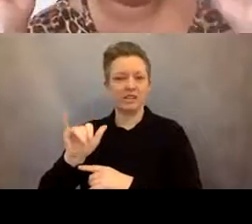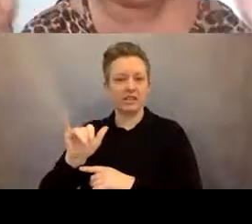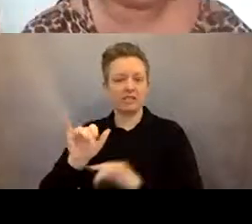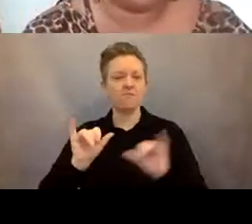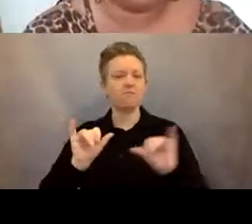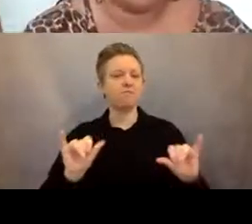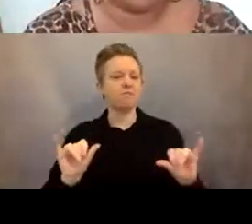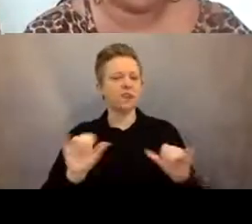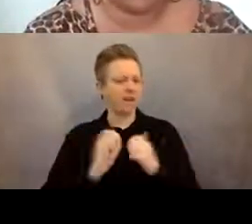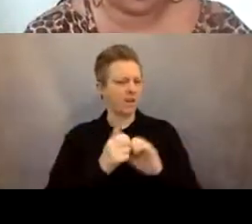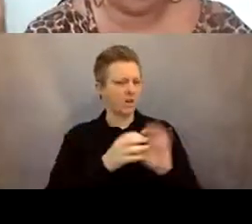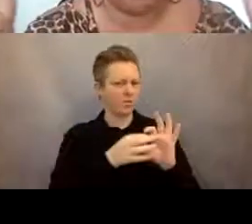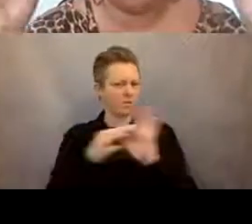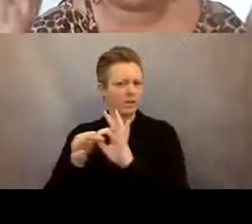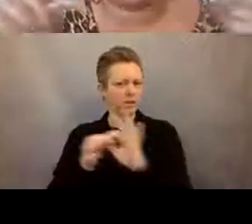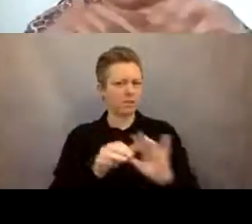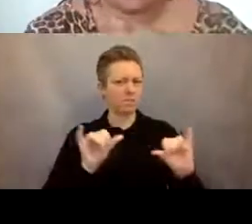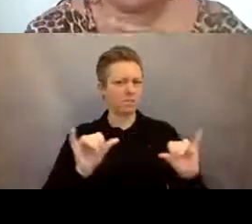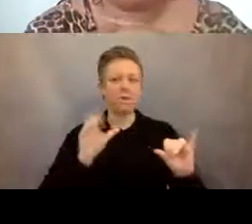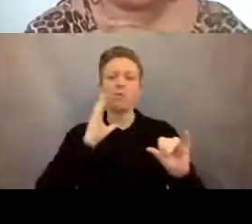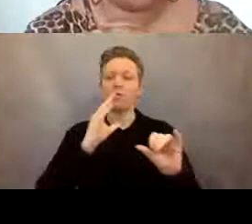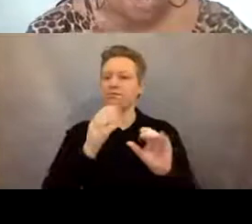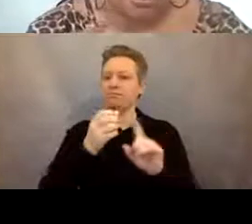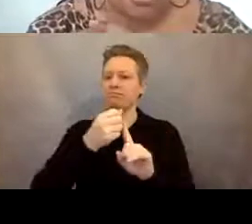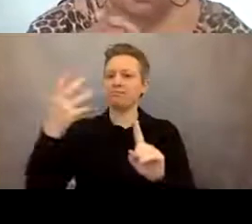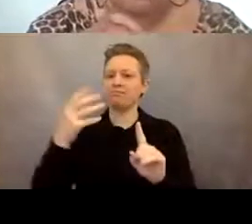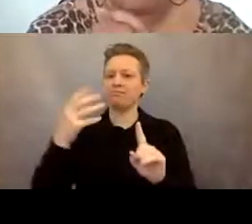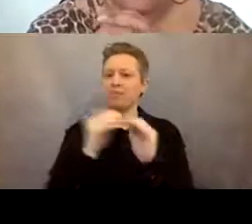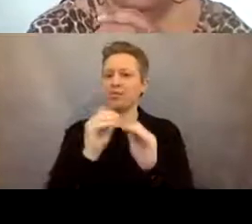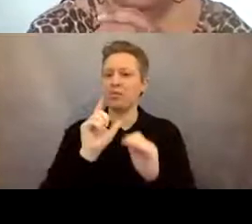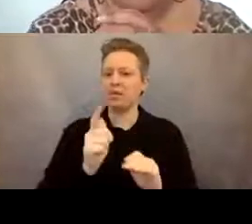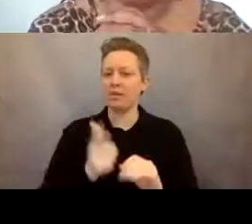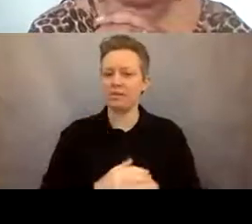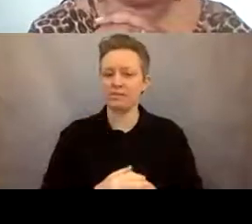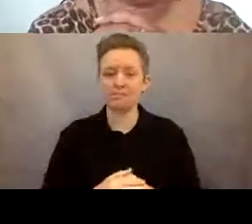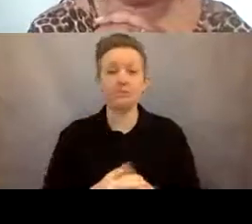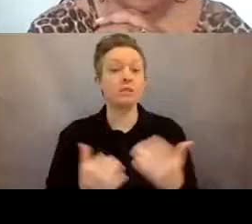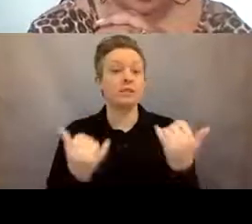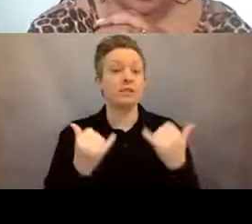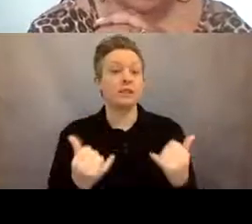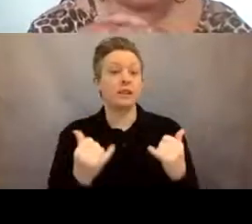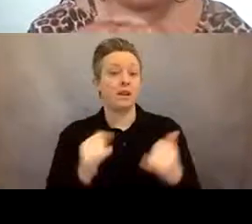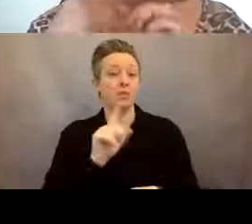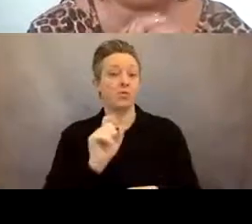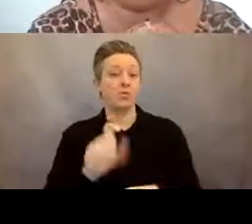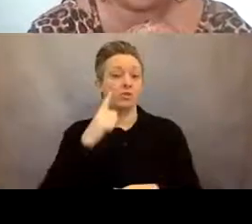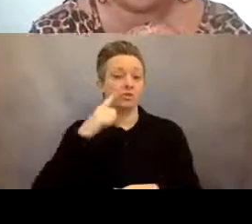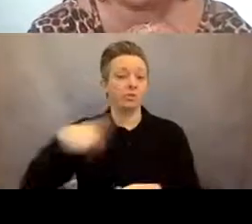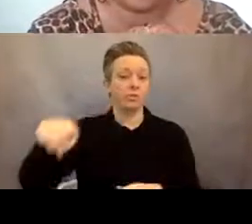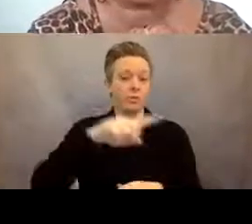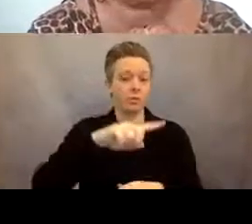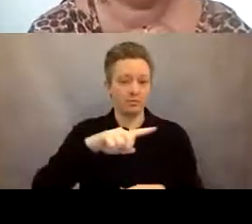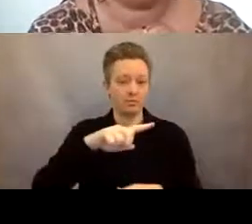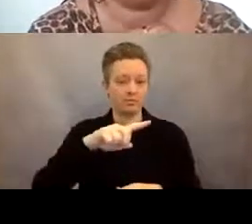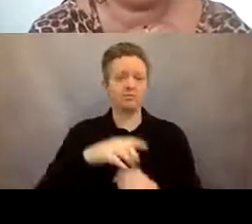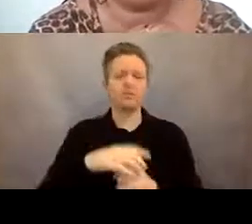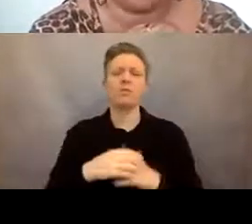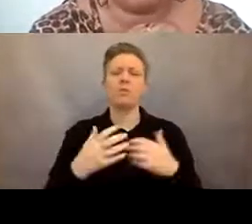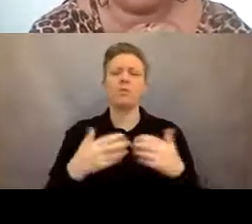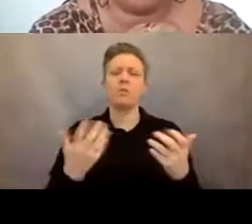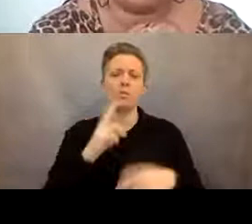So, question for the group. What type of traumas may a survivor experience before